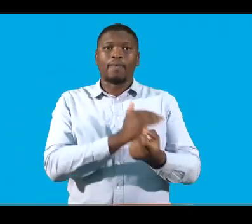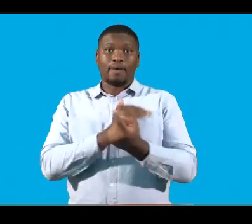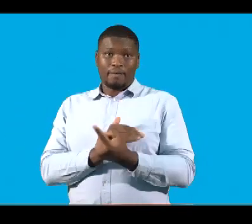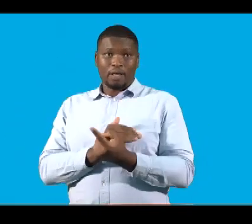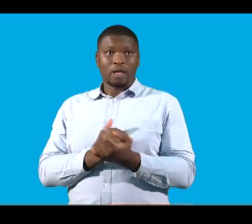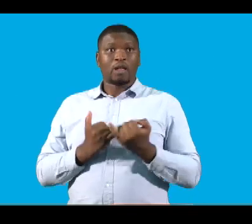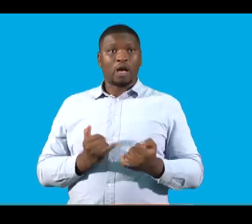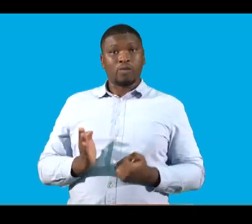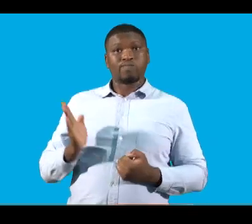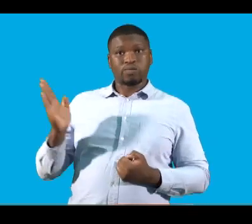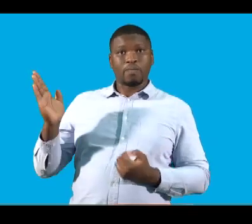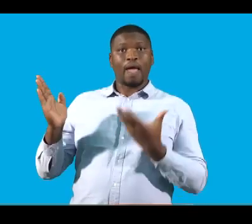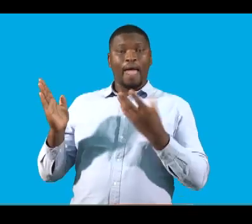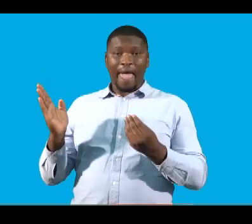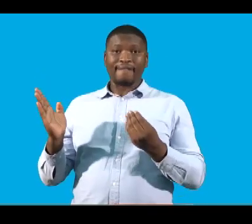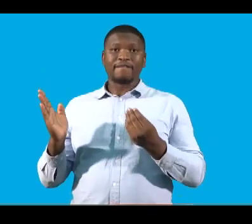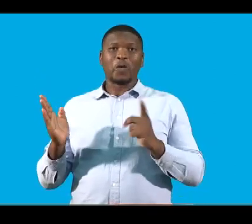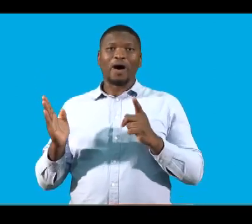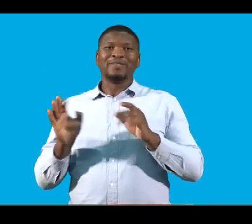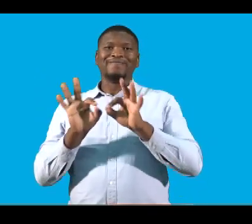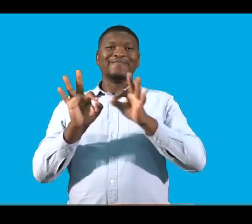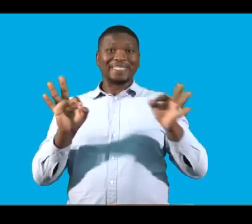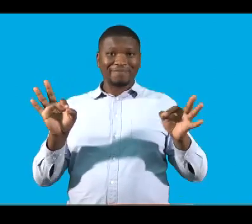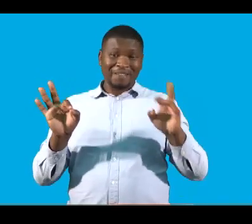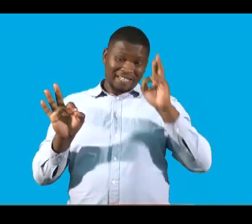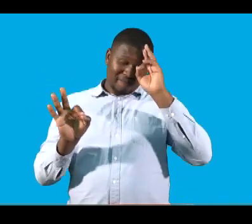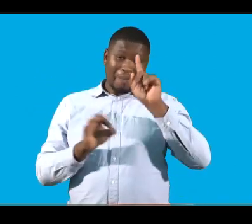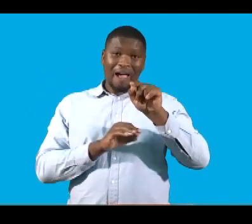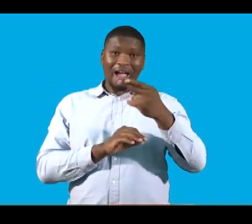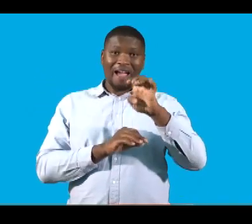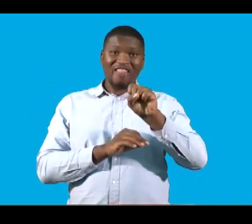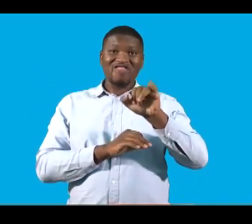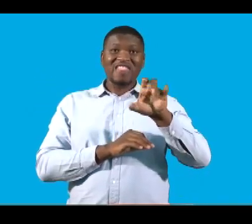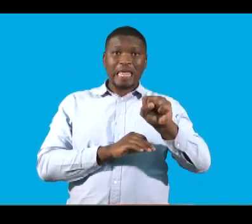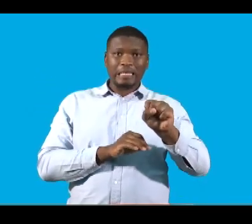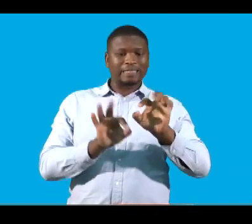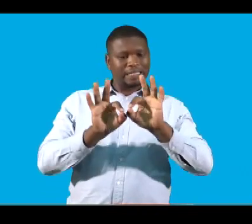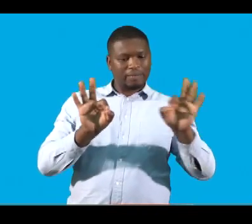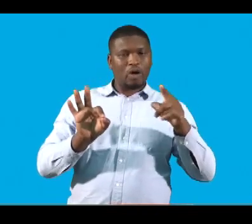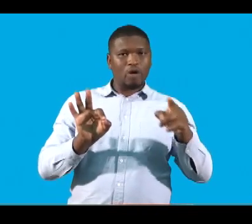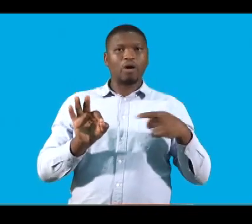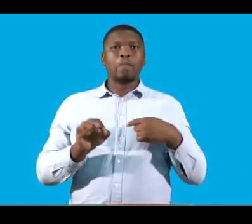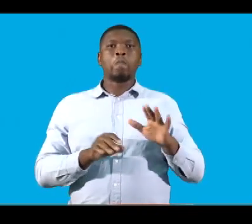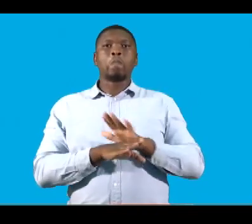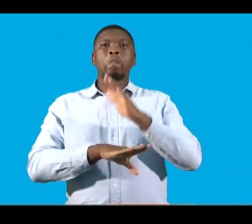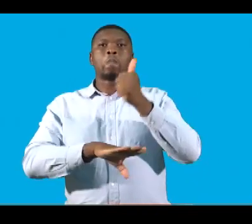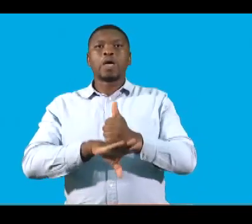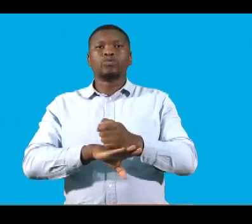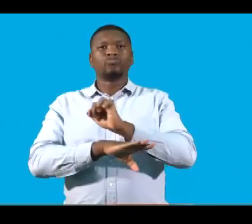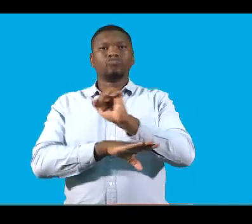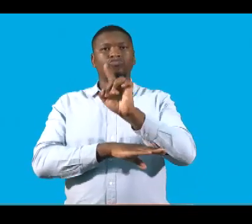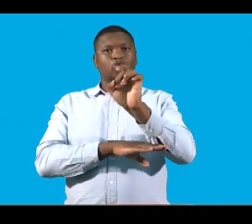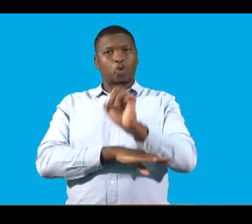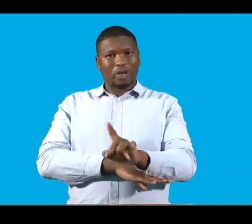of the novel, coexist. And here we have the thesis statement. Now remember, your thesis statement is going to be loosely